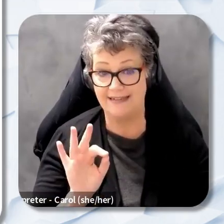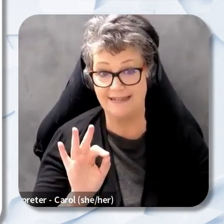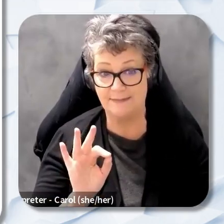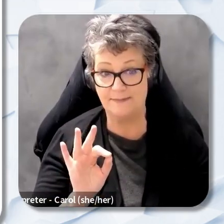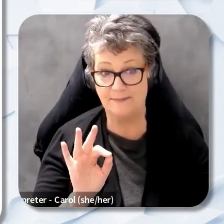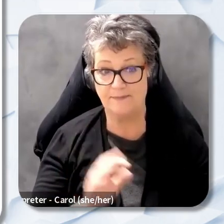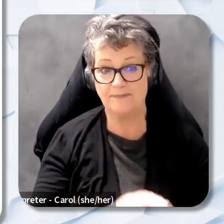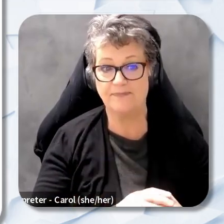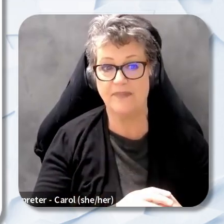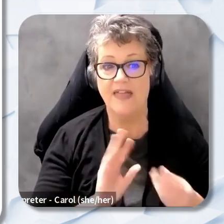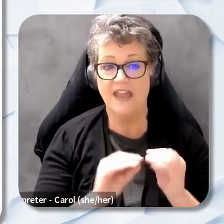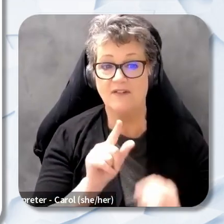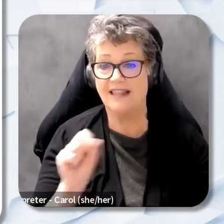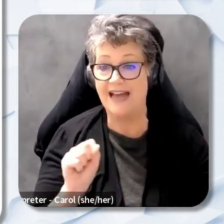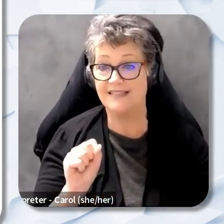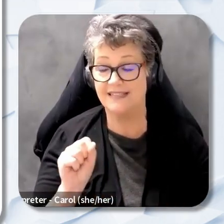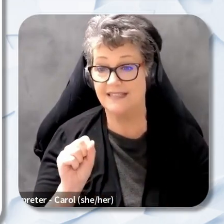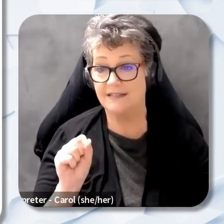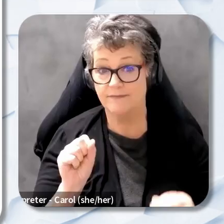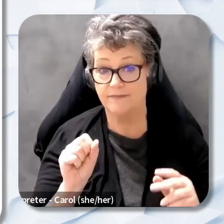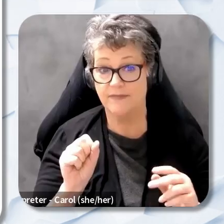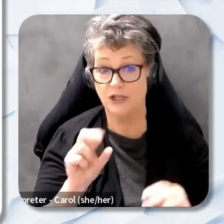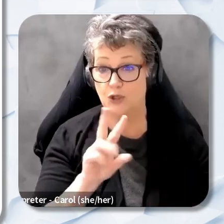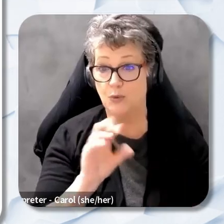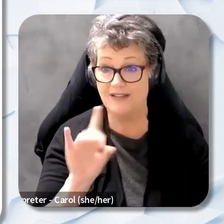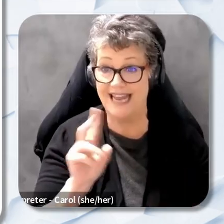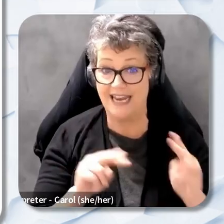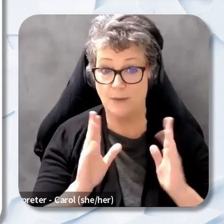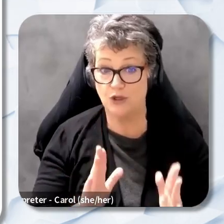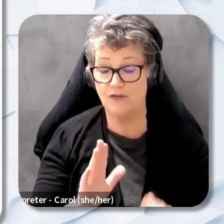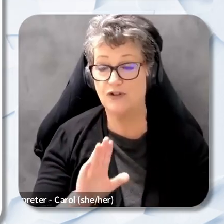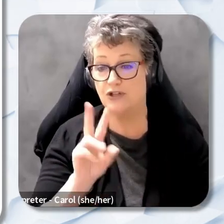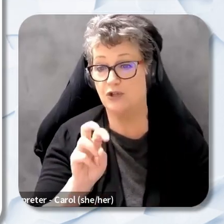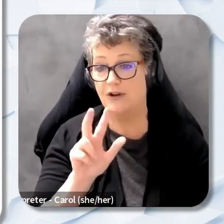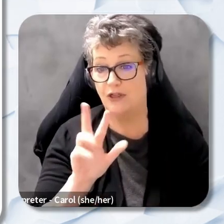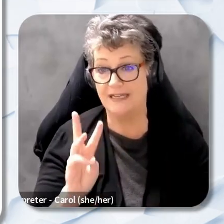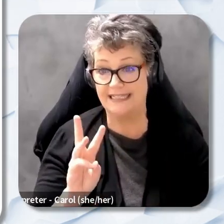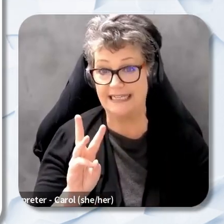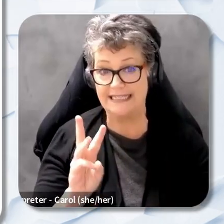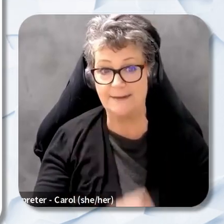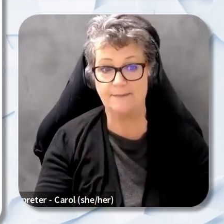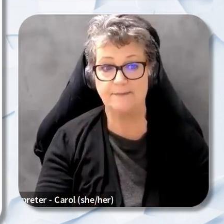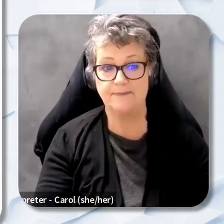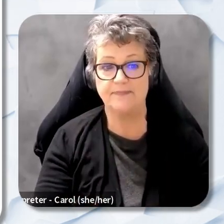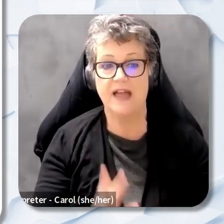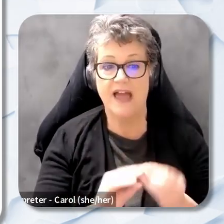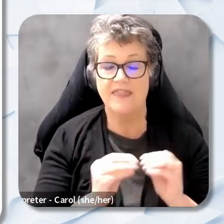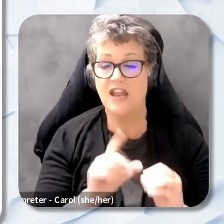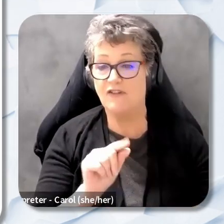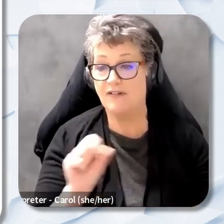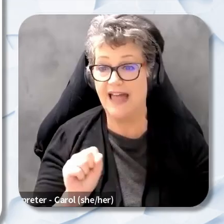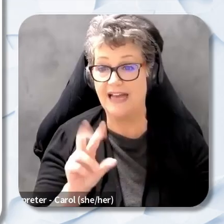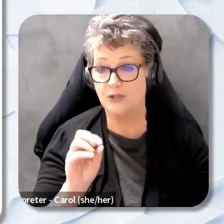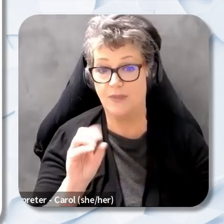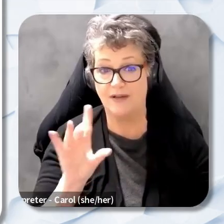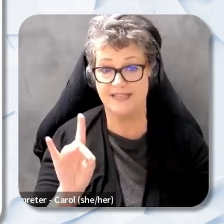1,829. The number of class 2008 observers is 236. And the number